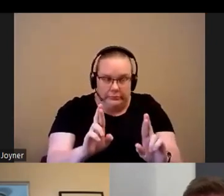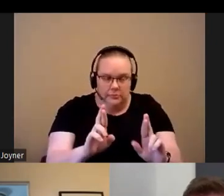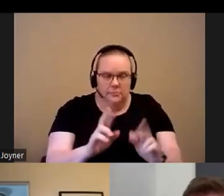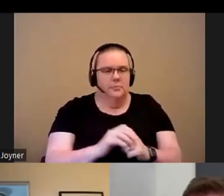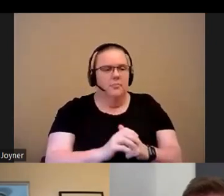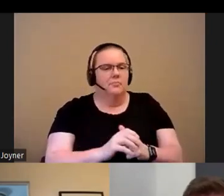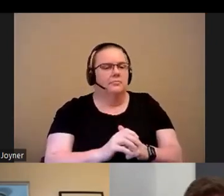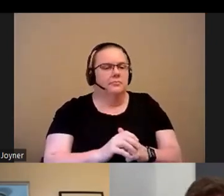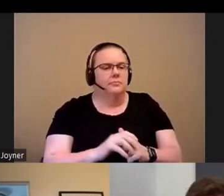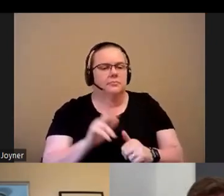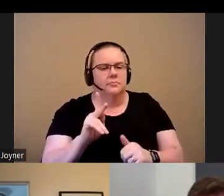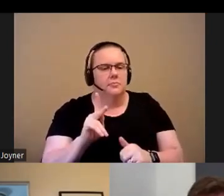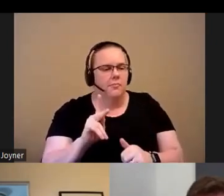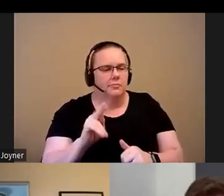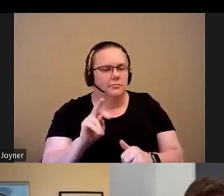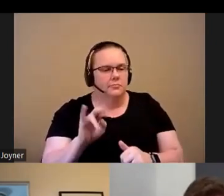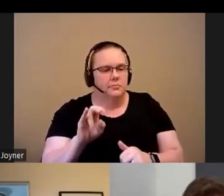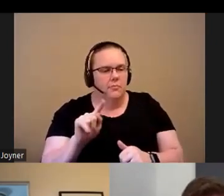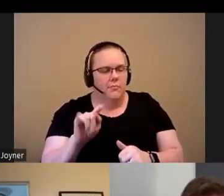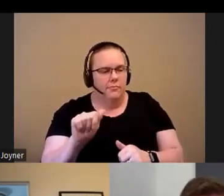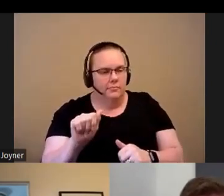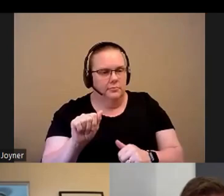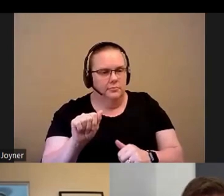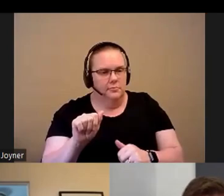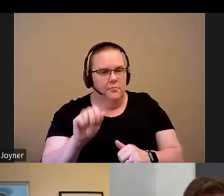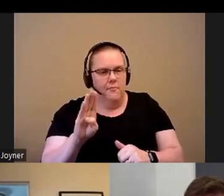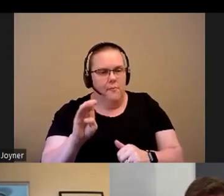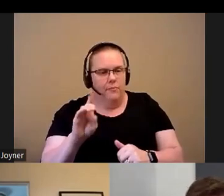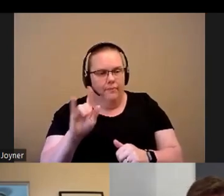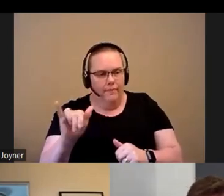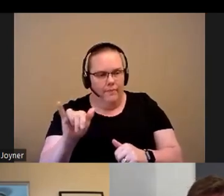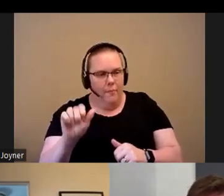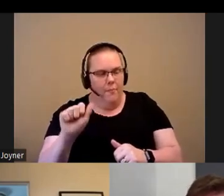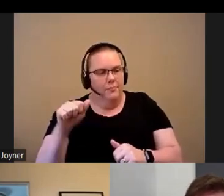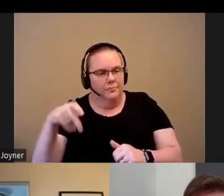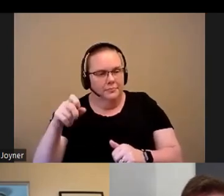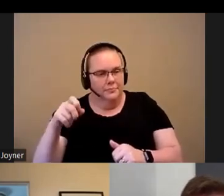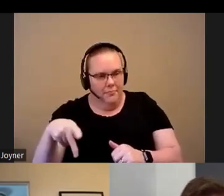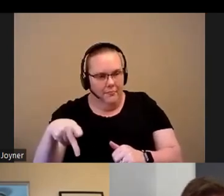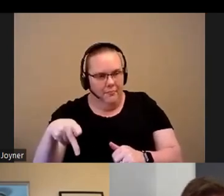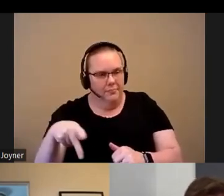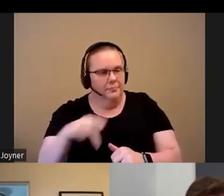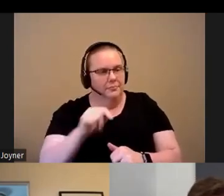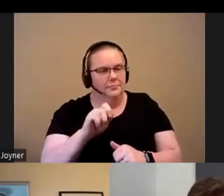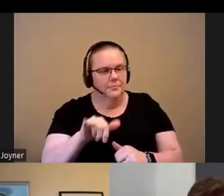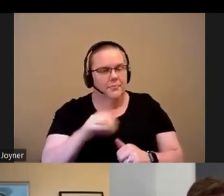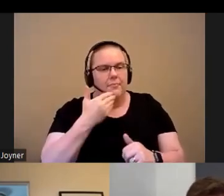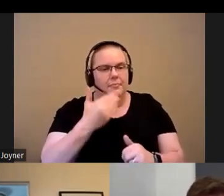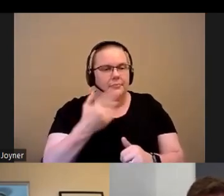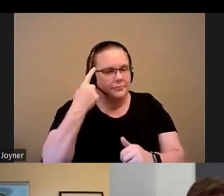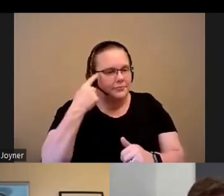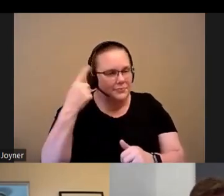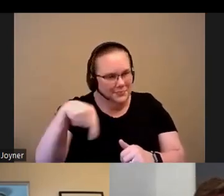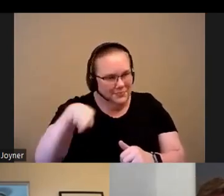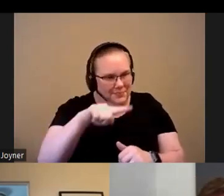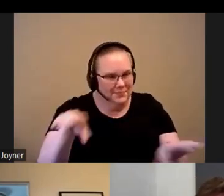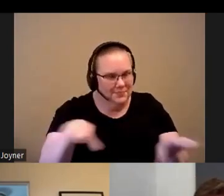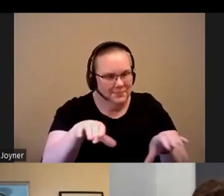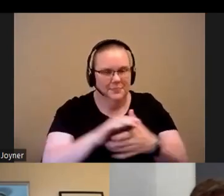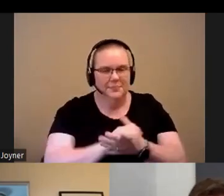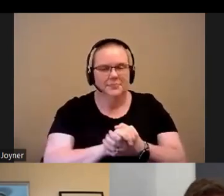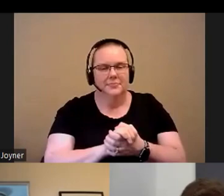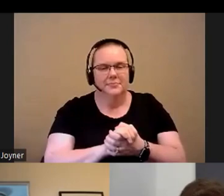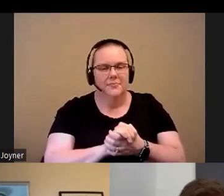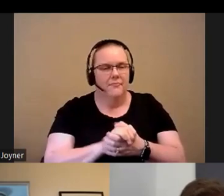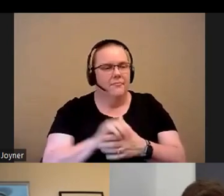Krista, Willie, the APAP crew, and Gay, thank you for what you've done today.